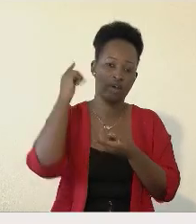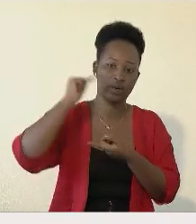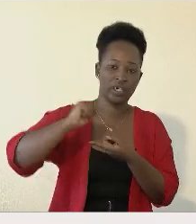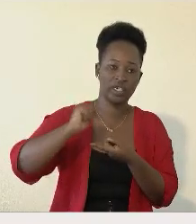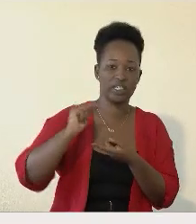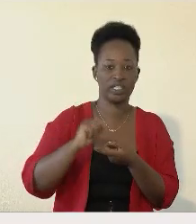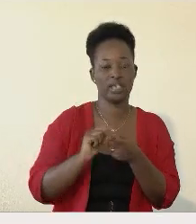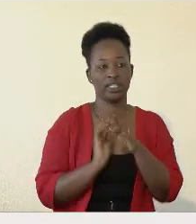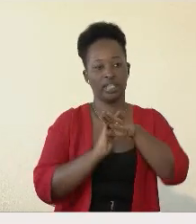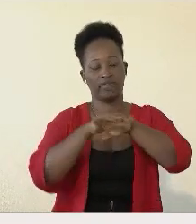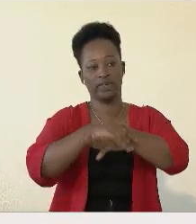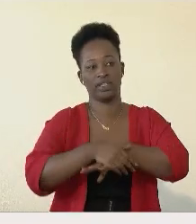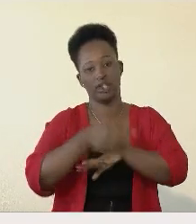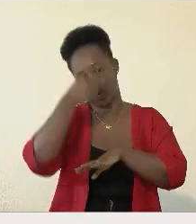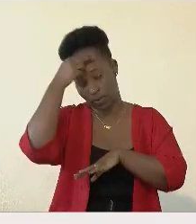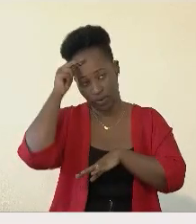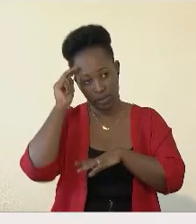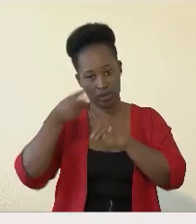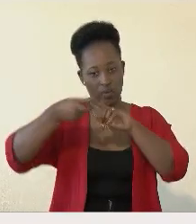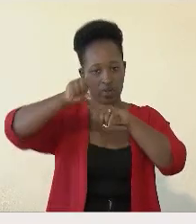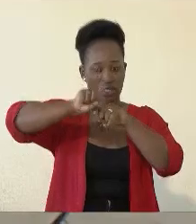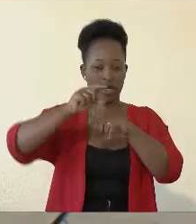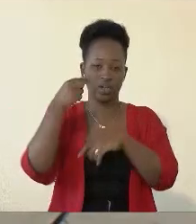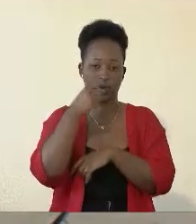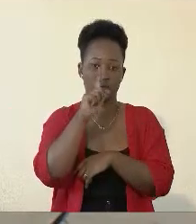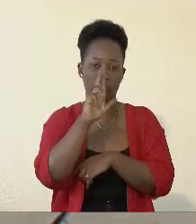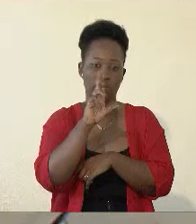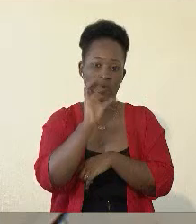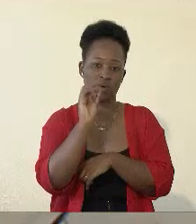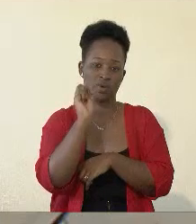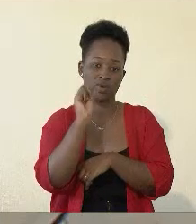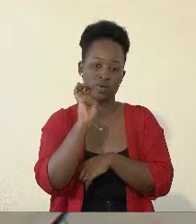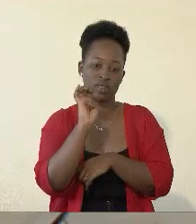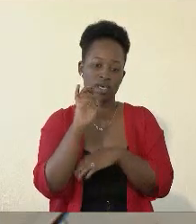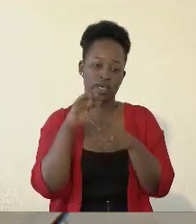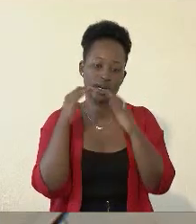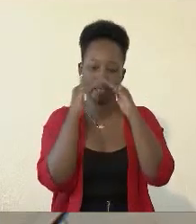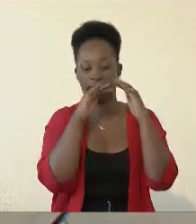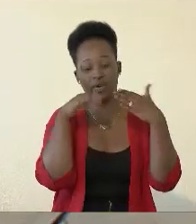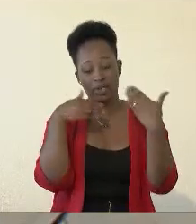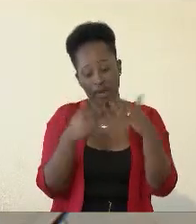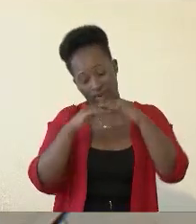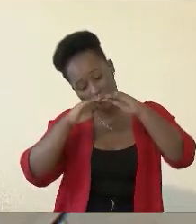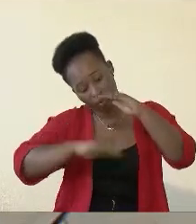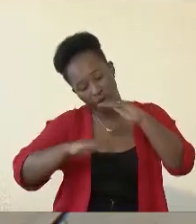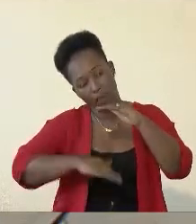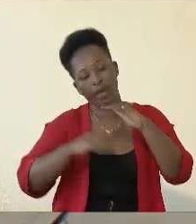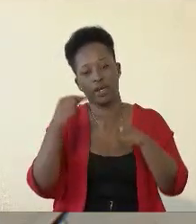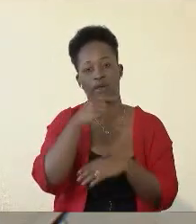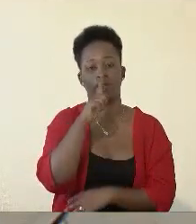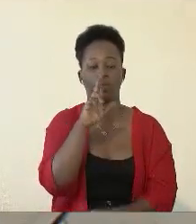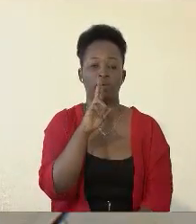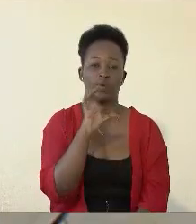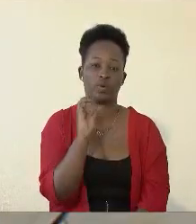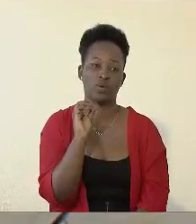the effect that causes either the rise of glucose level or the increase of the glucose level. All right? Let me try